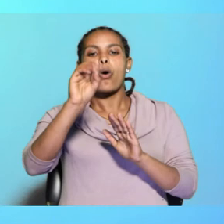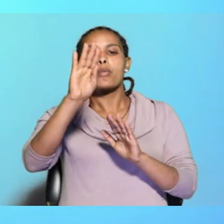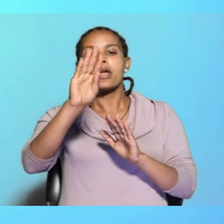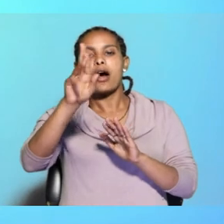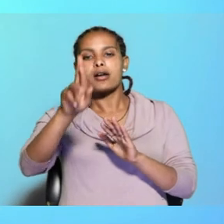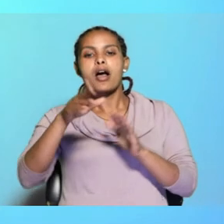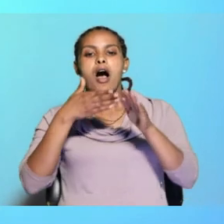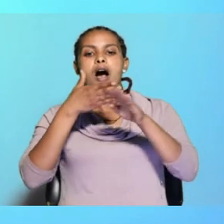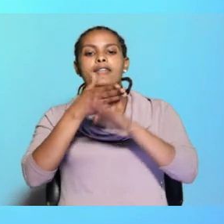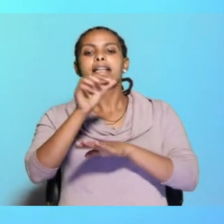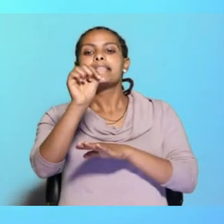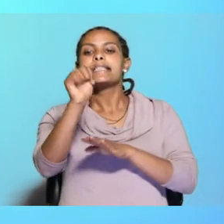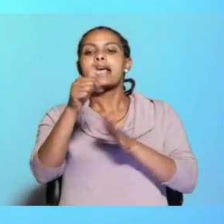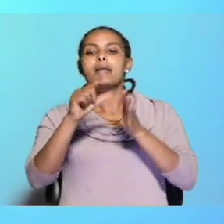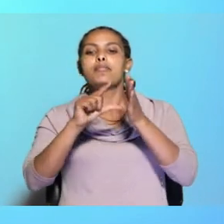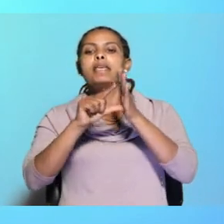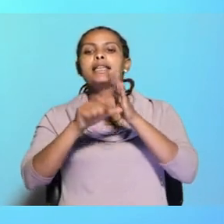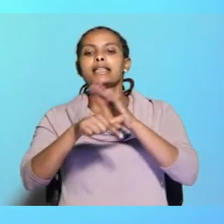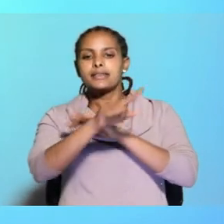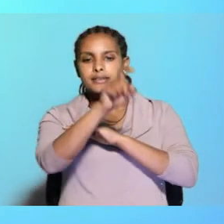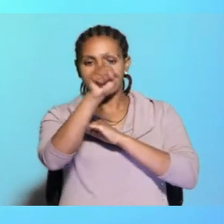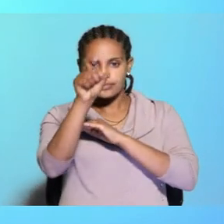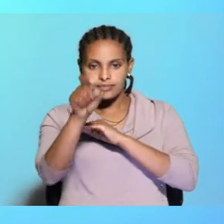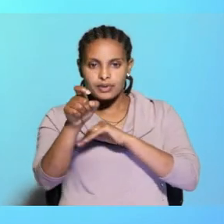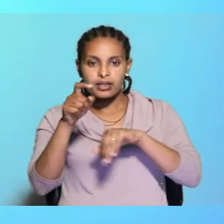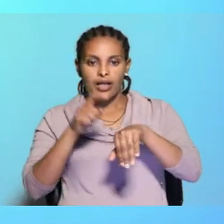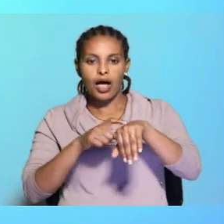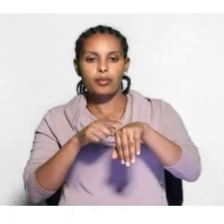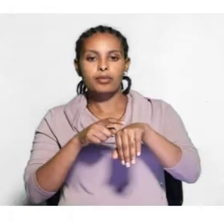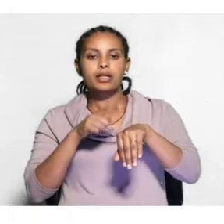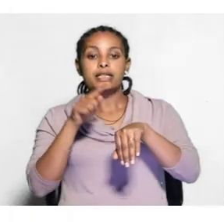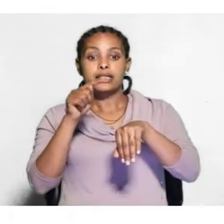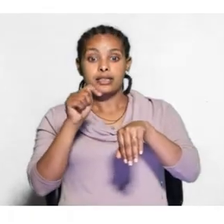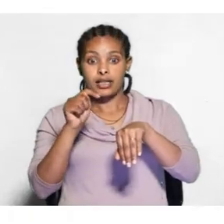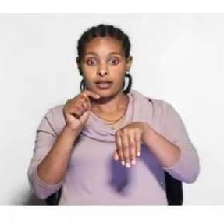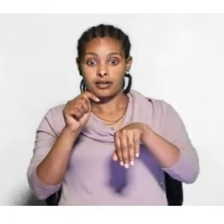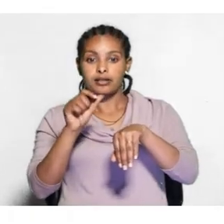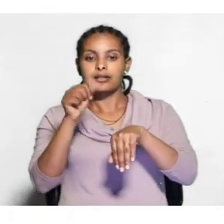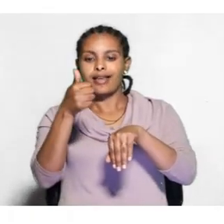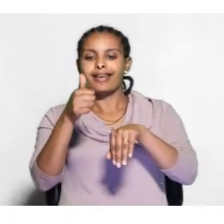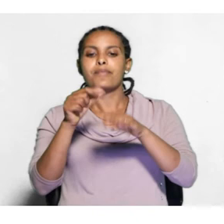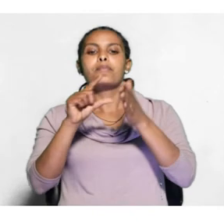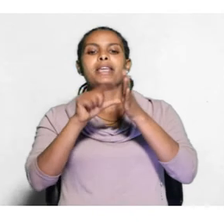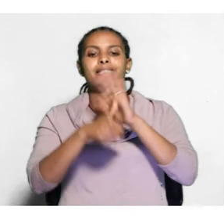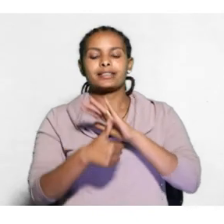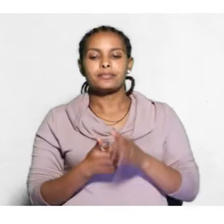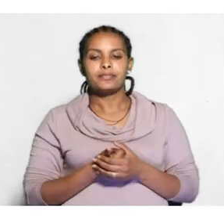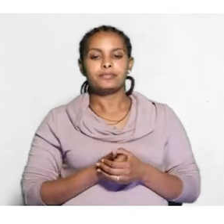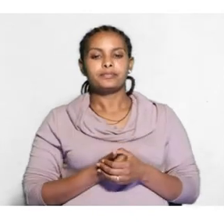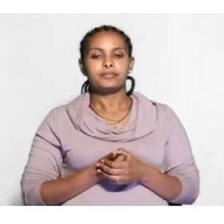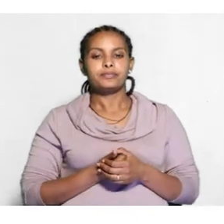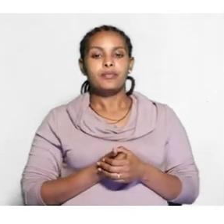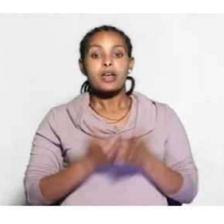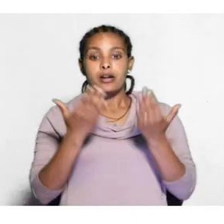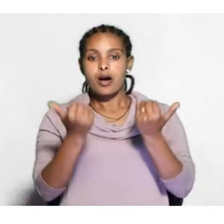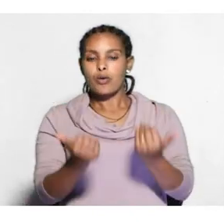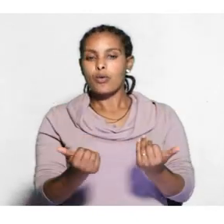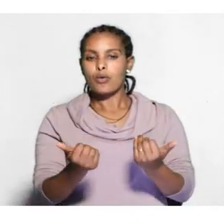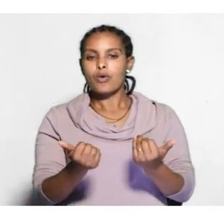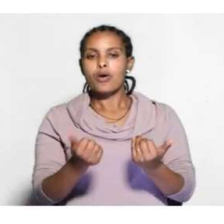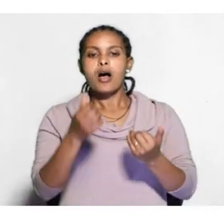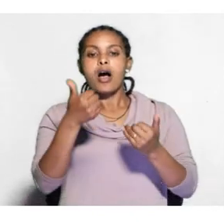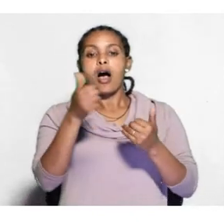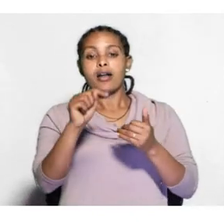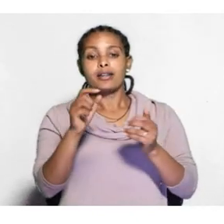after 10 minutes time team is 10 minutes now